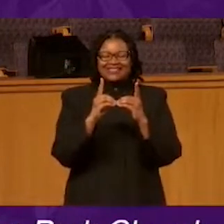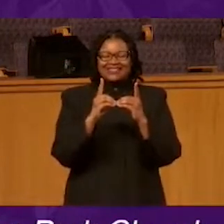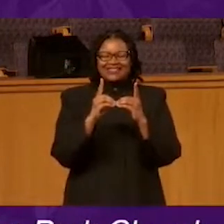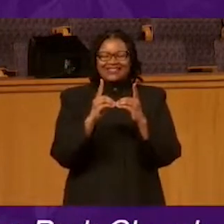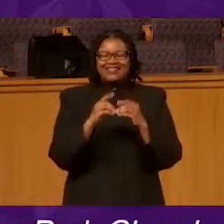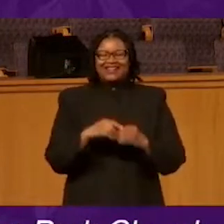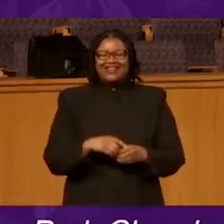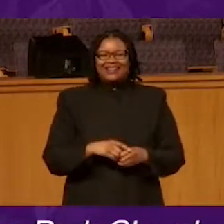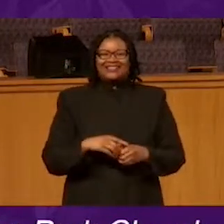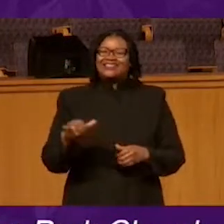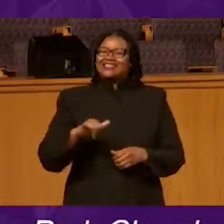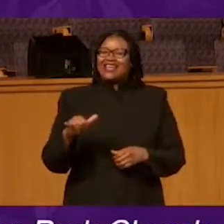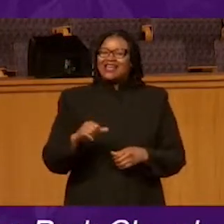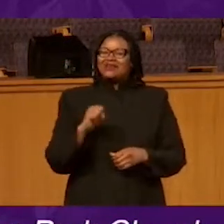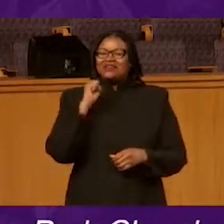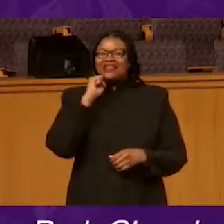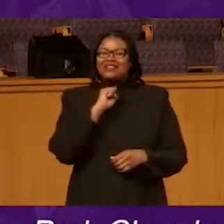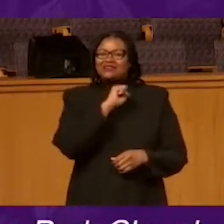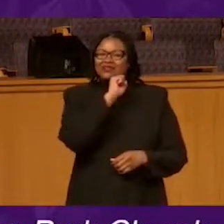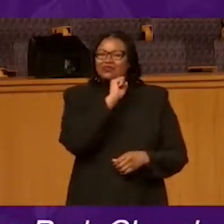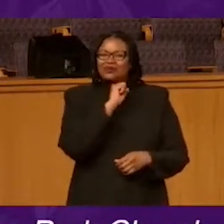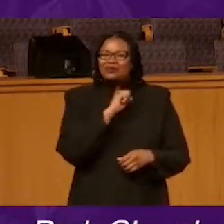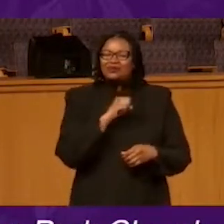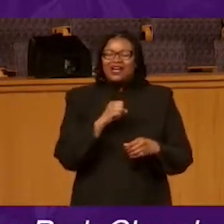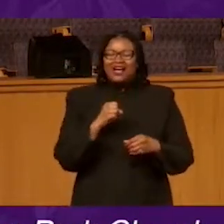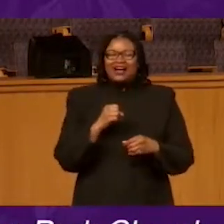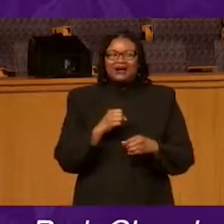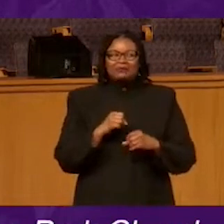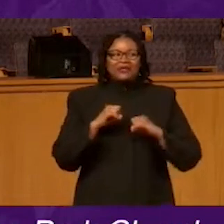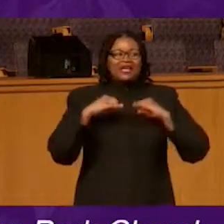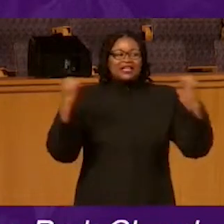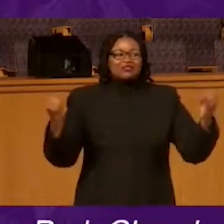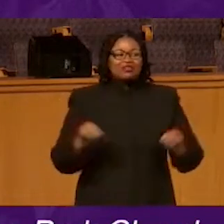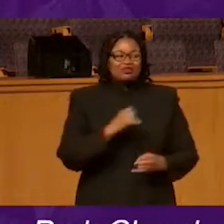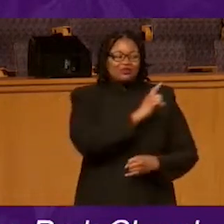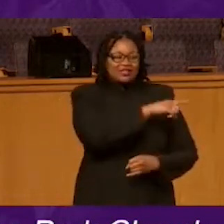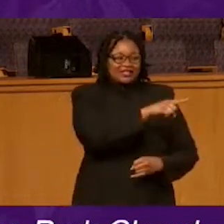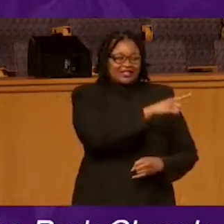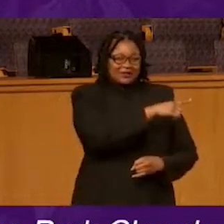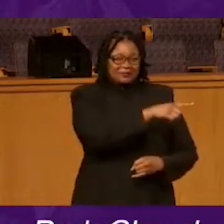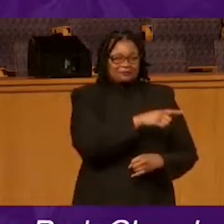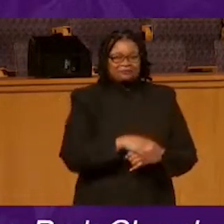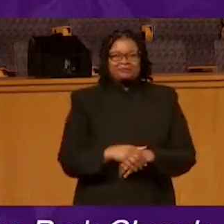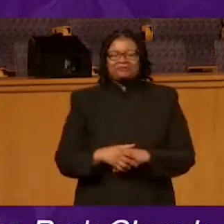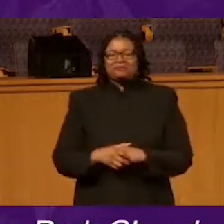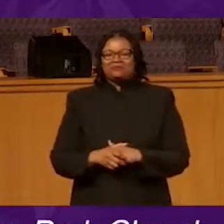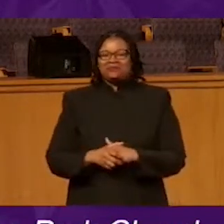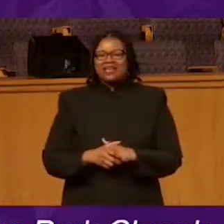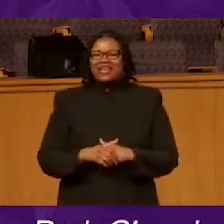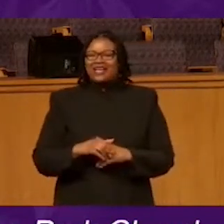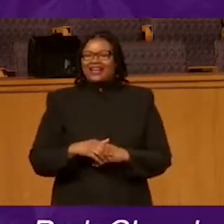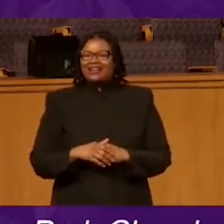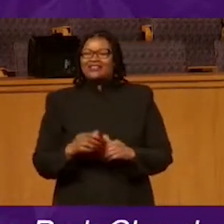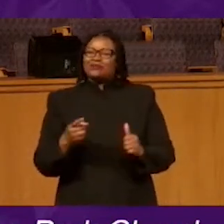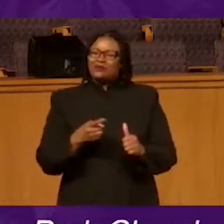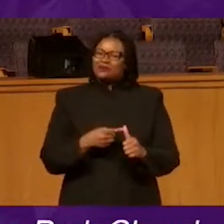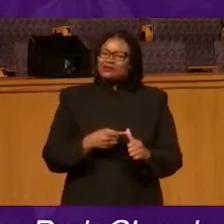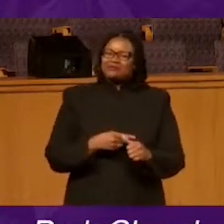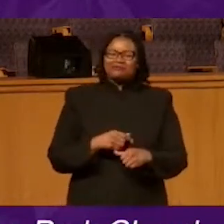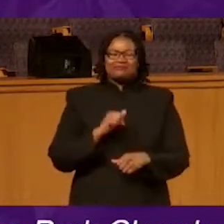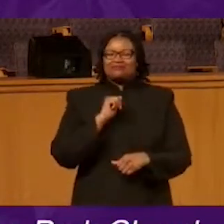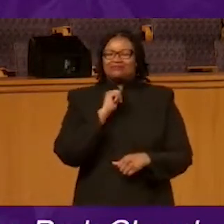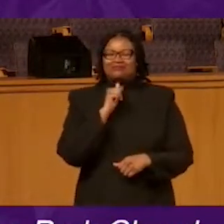The same individual introduced us. The first blind date, well, suffice it to say, didn't go so well.